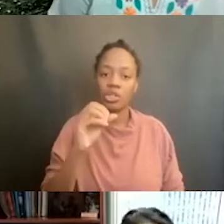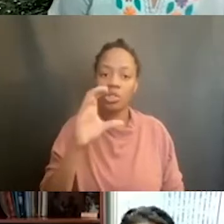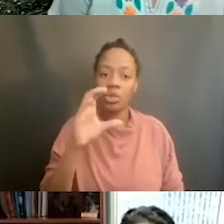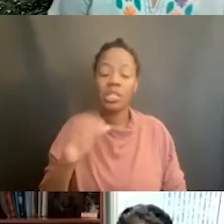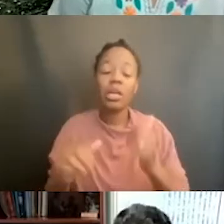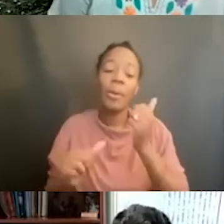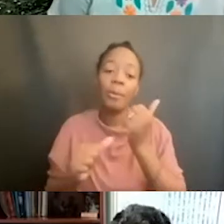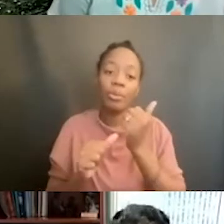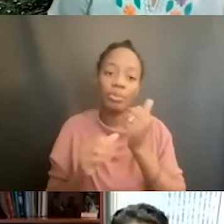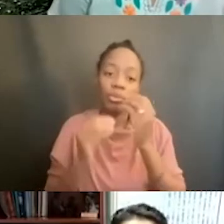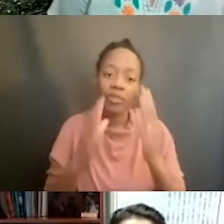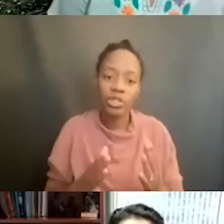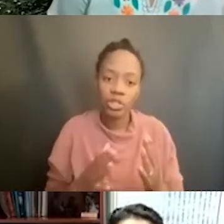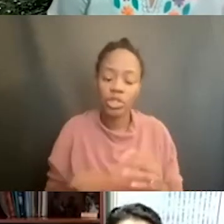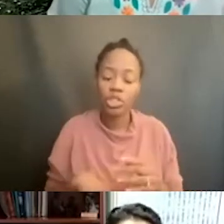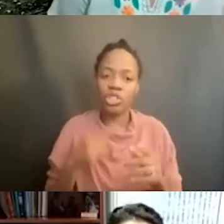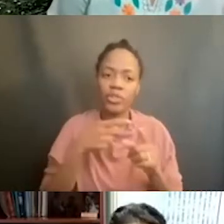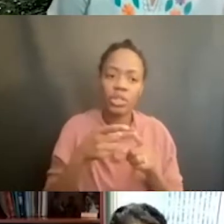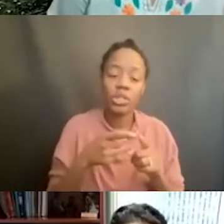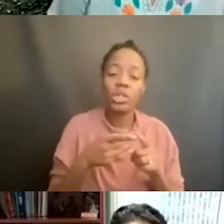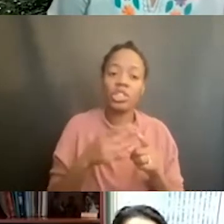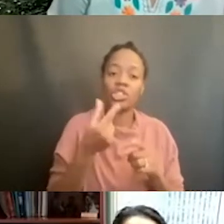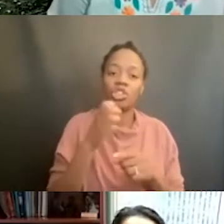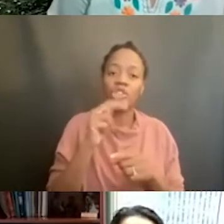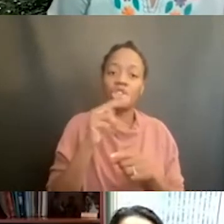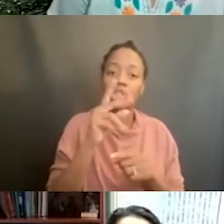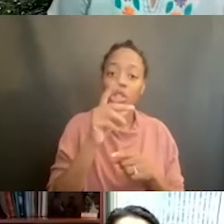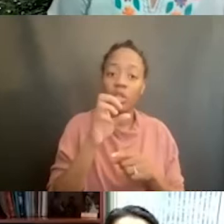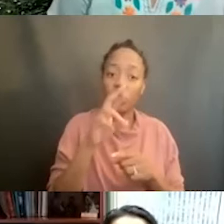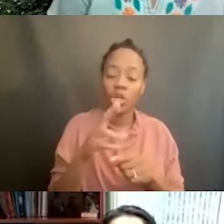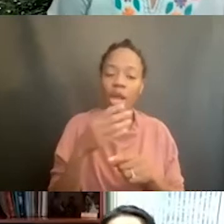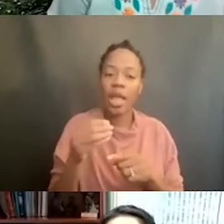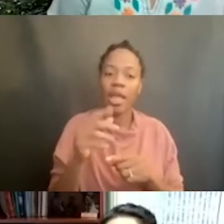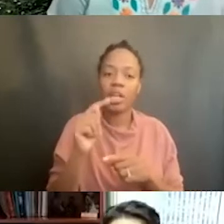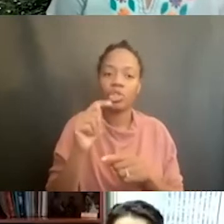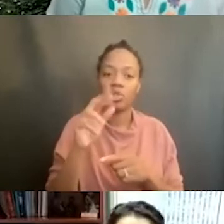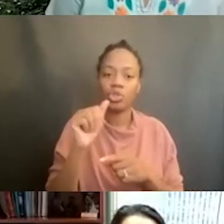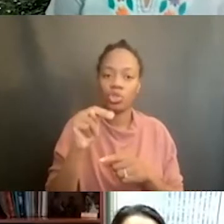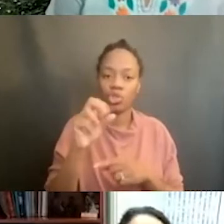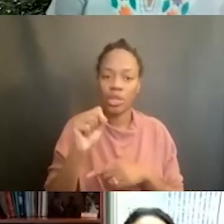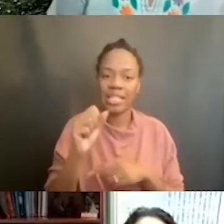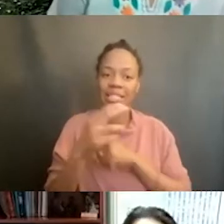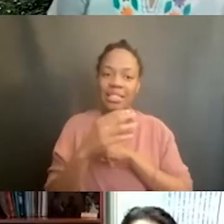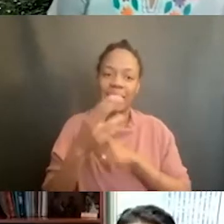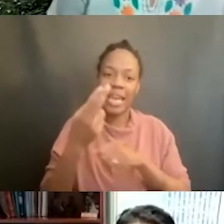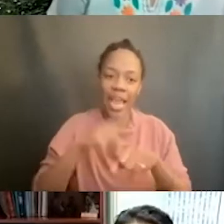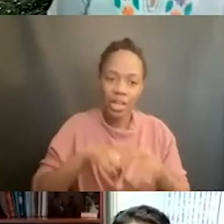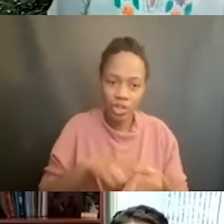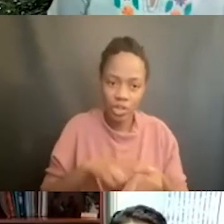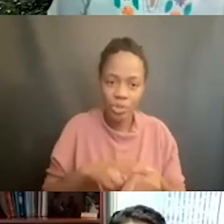interests are in gender and transnational immigration, citizenship and nation building,